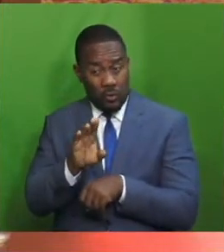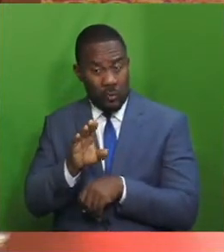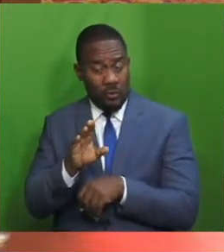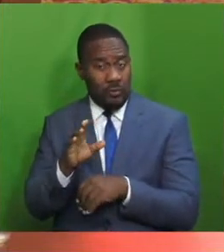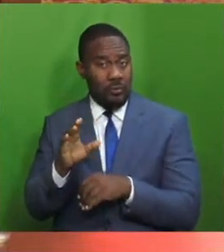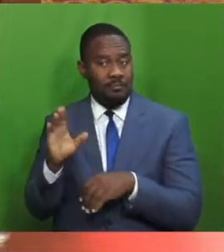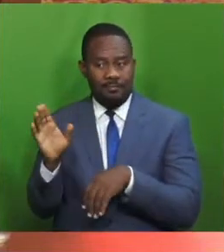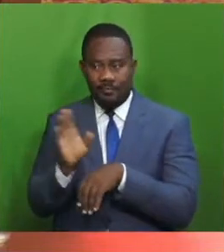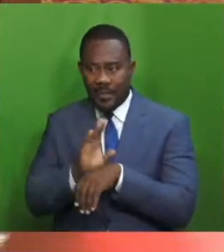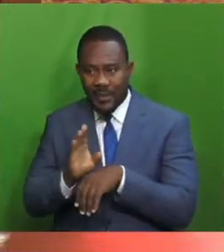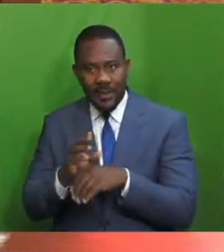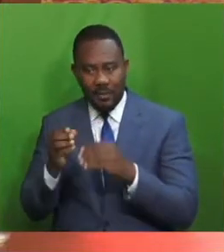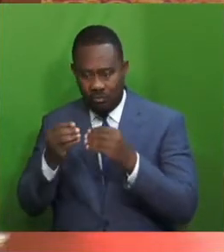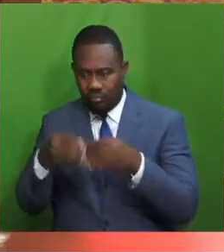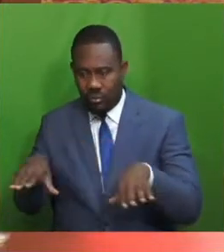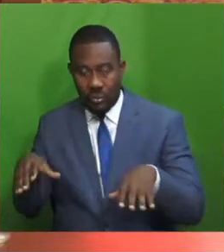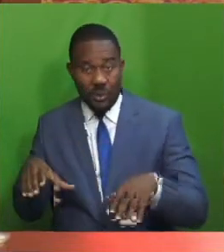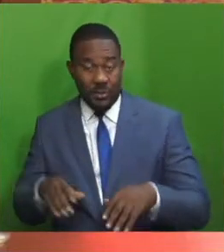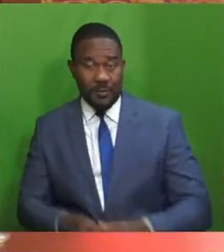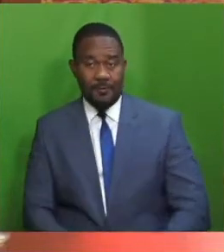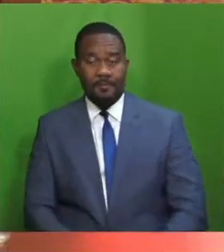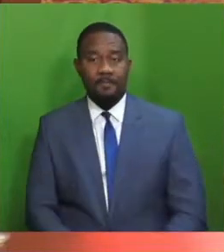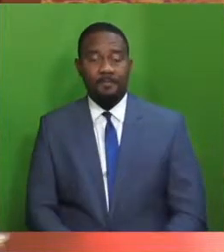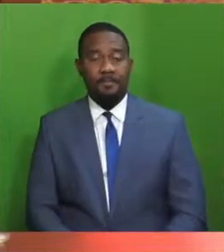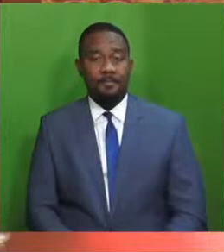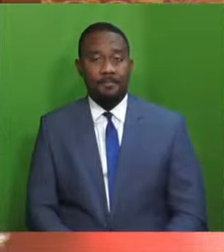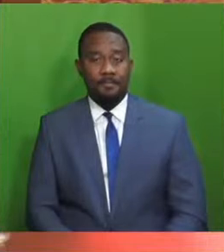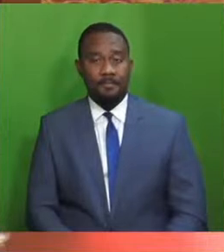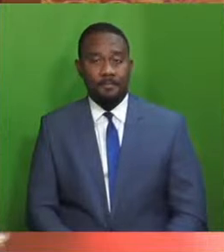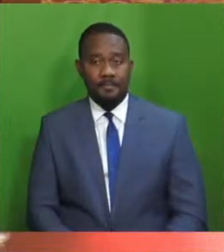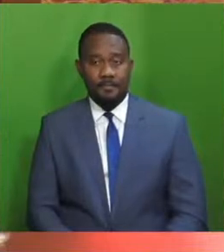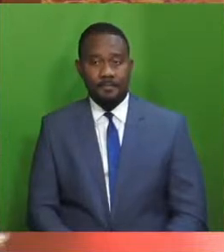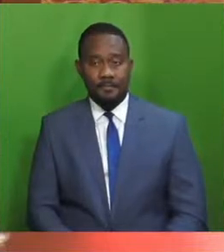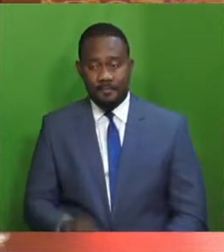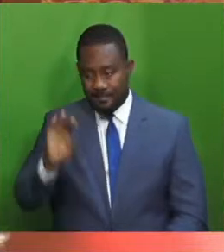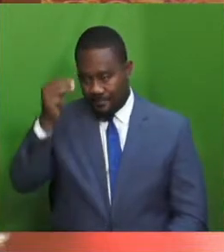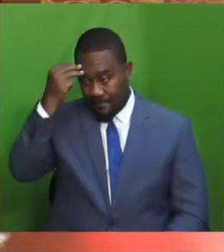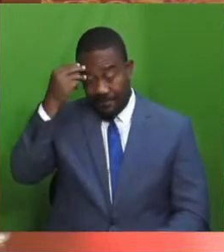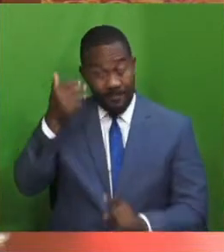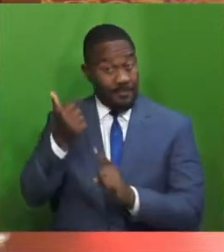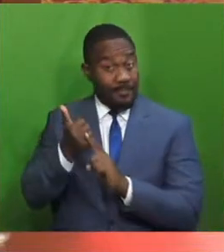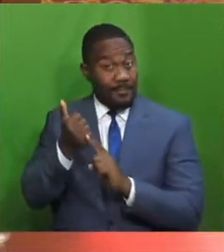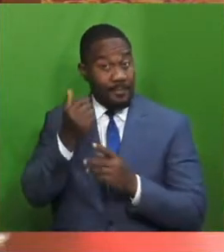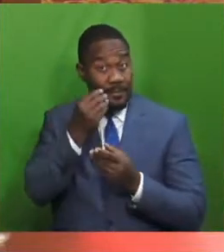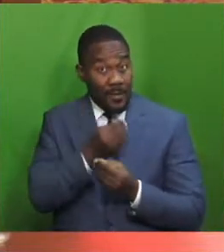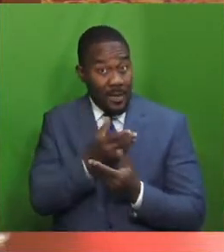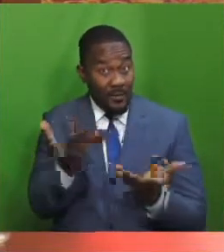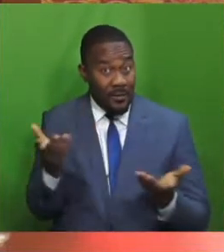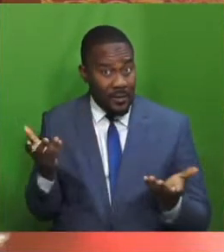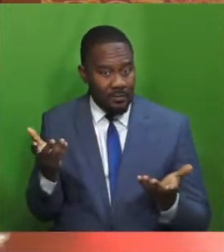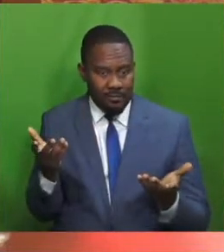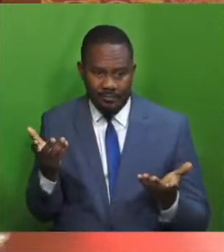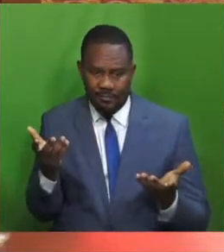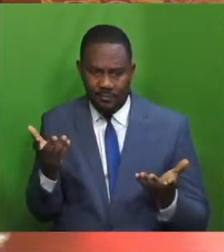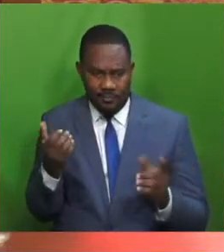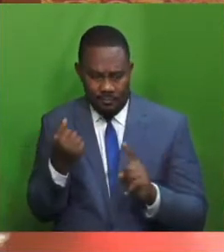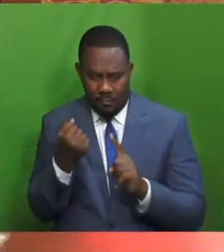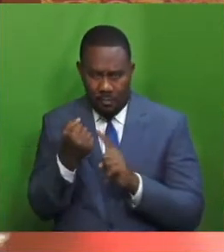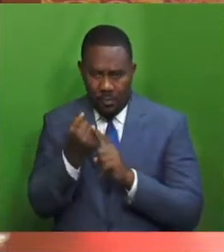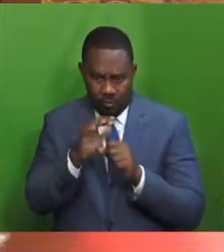lost. Mr. Speaker, the Minister of Finance informed that the pandemic is more than a health